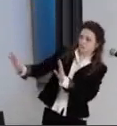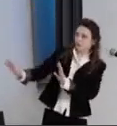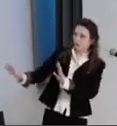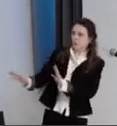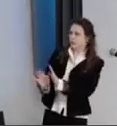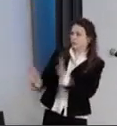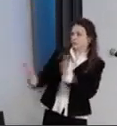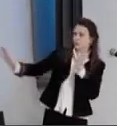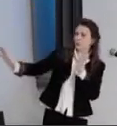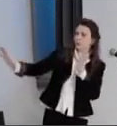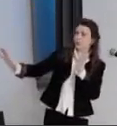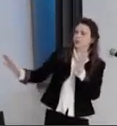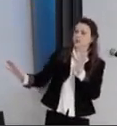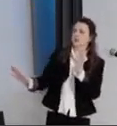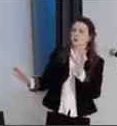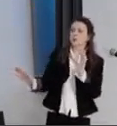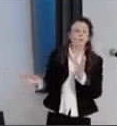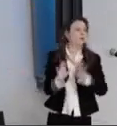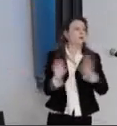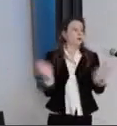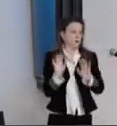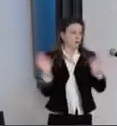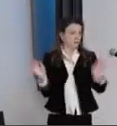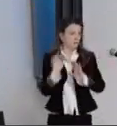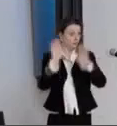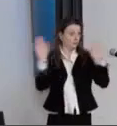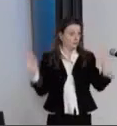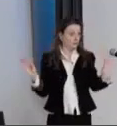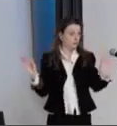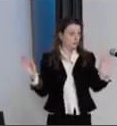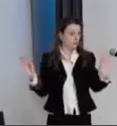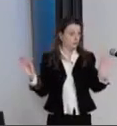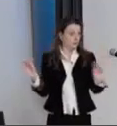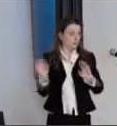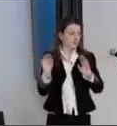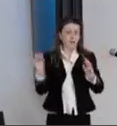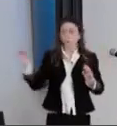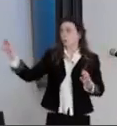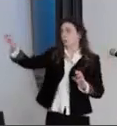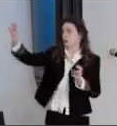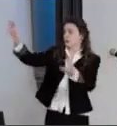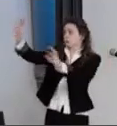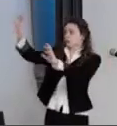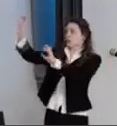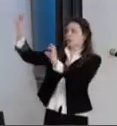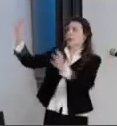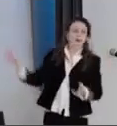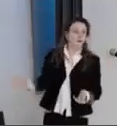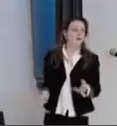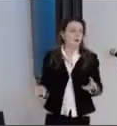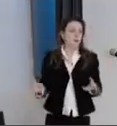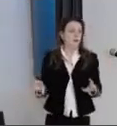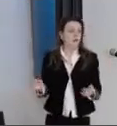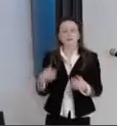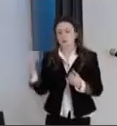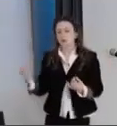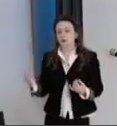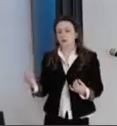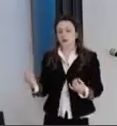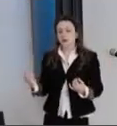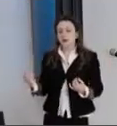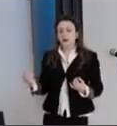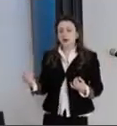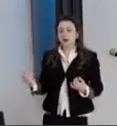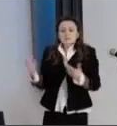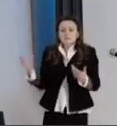from not even too big a distance, you simply have no idea what these colors are, what these sort of color patches are made of. And if you zoom